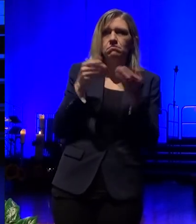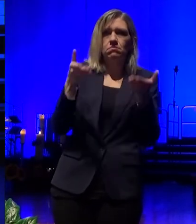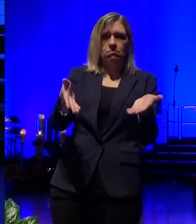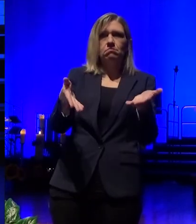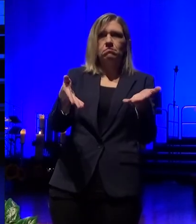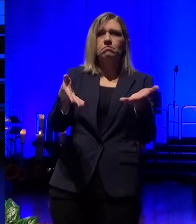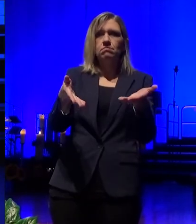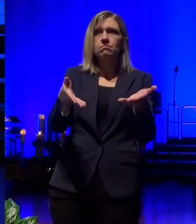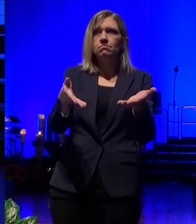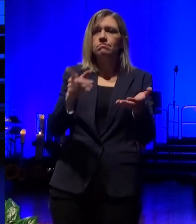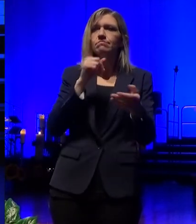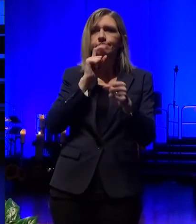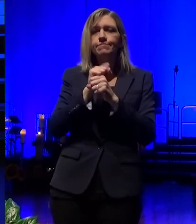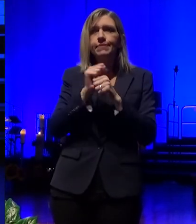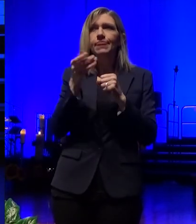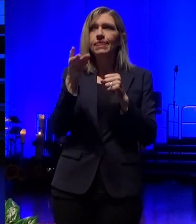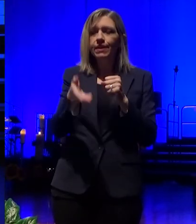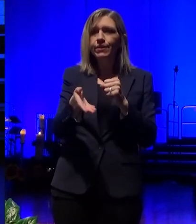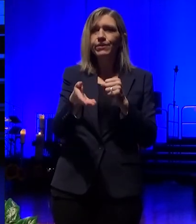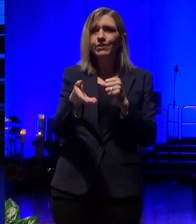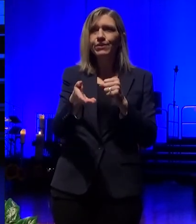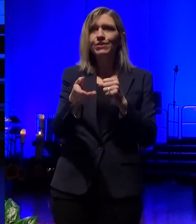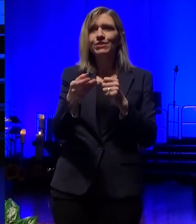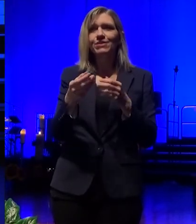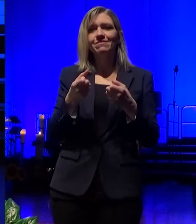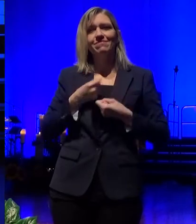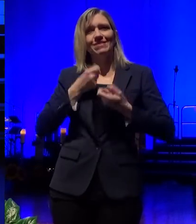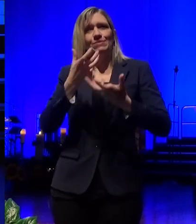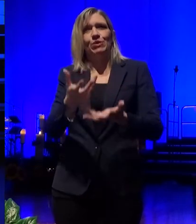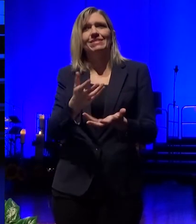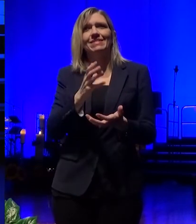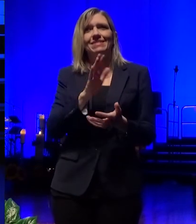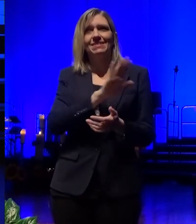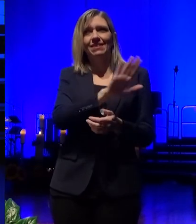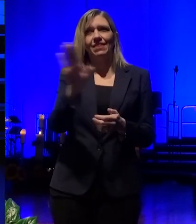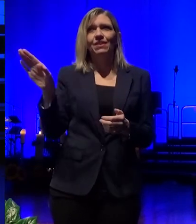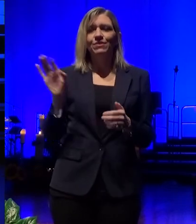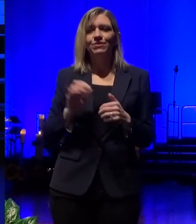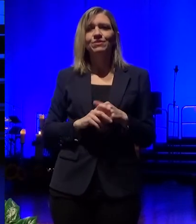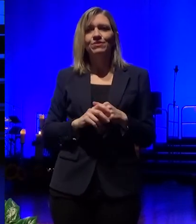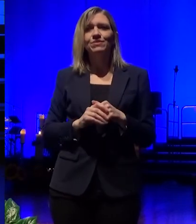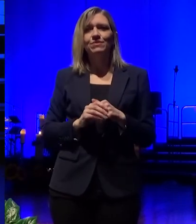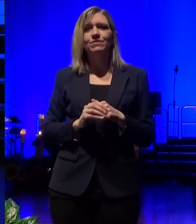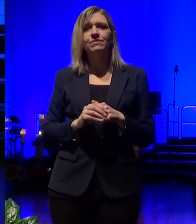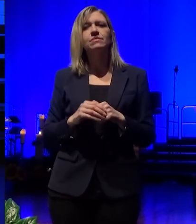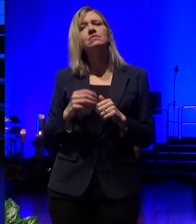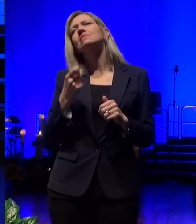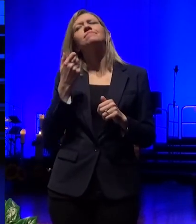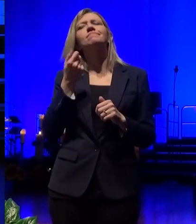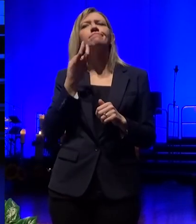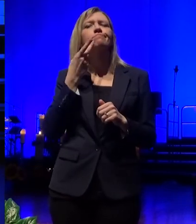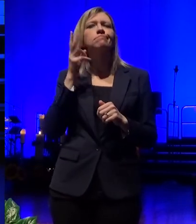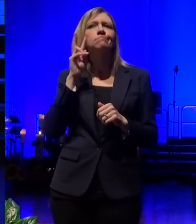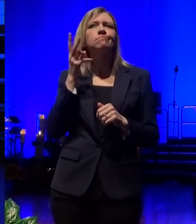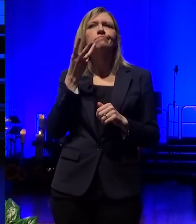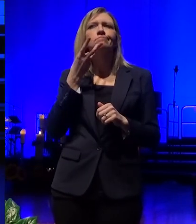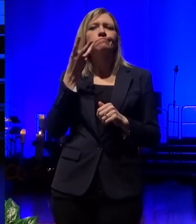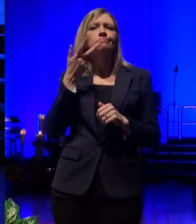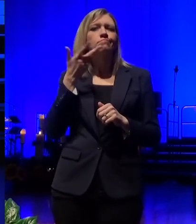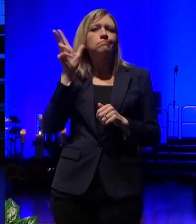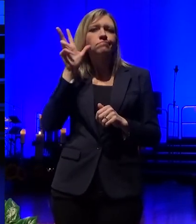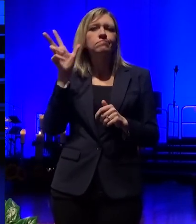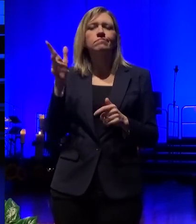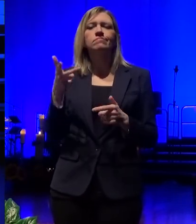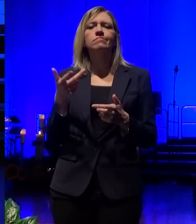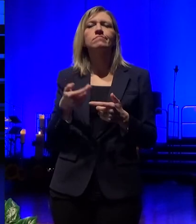there, is expressing there. A few nights ago, like many of